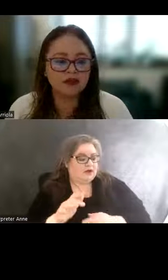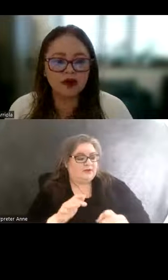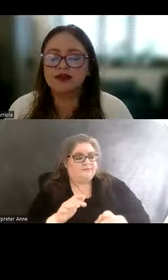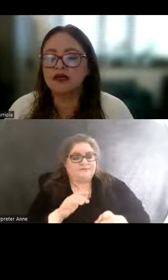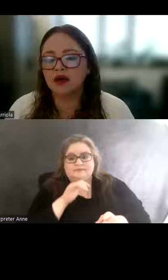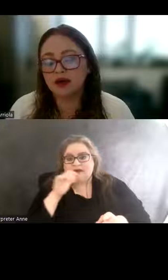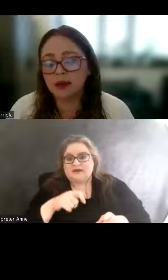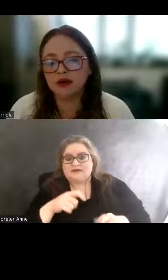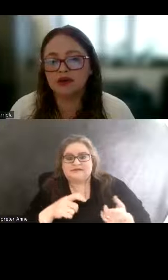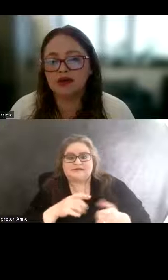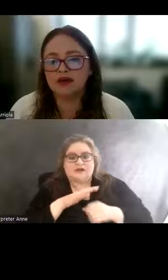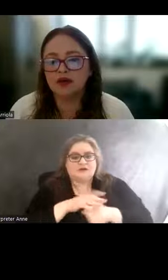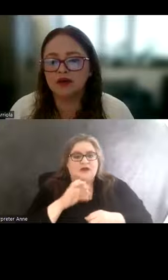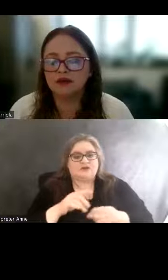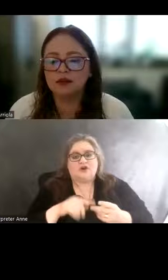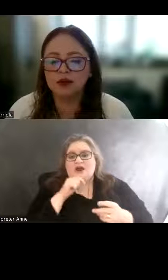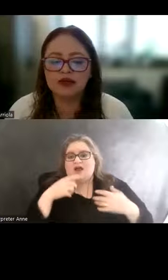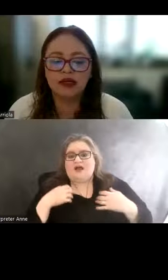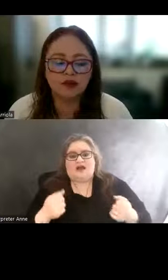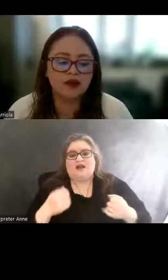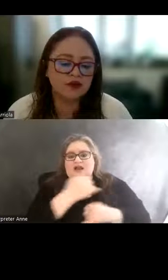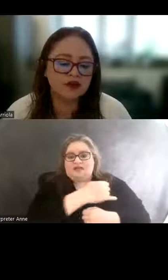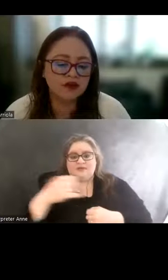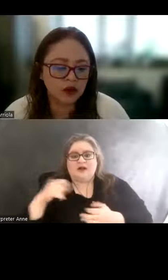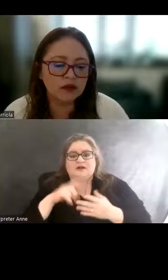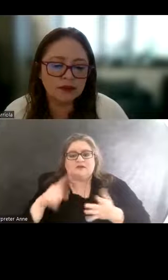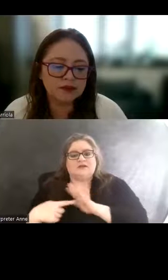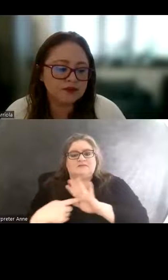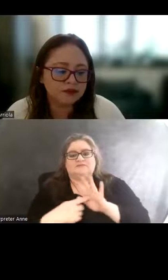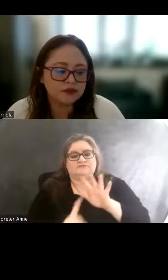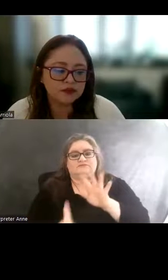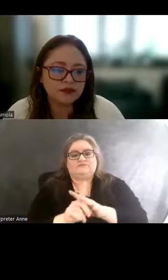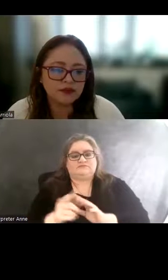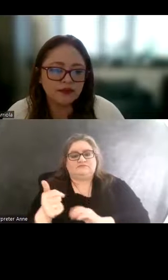unnecessary stress, unhealthy boundaries that are kind of presenting themselves as well.